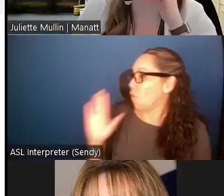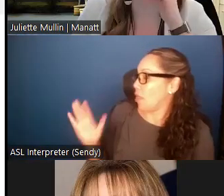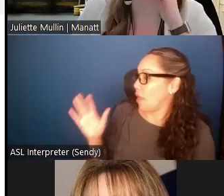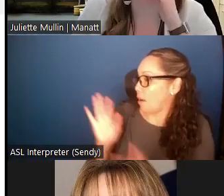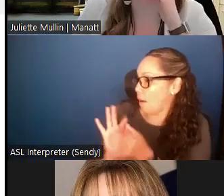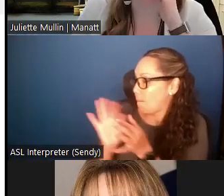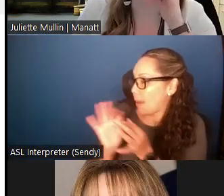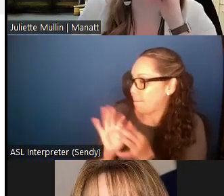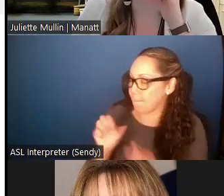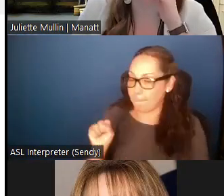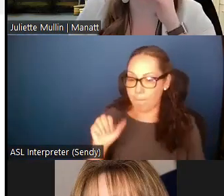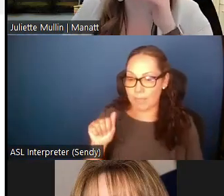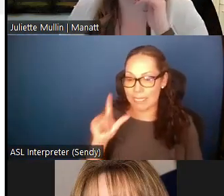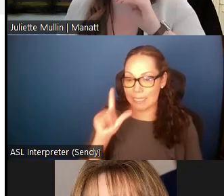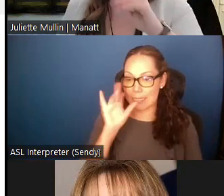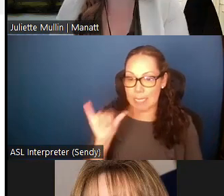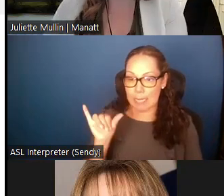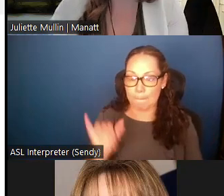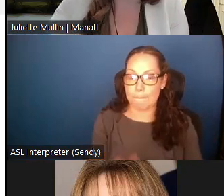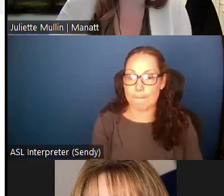I'm going to go to Mark.